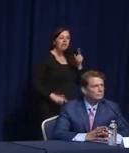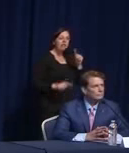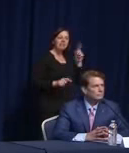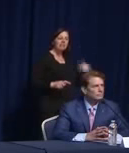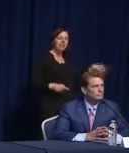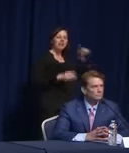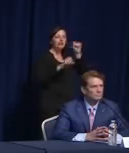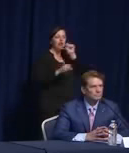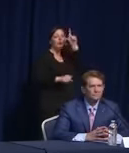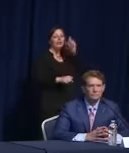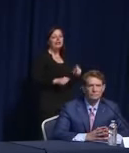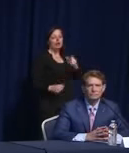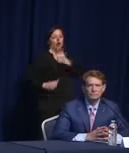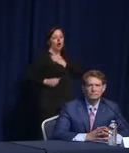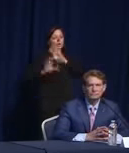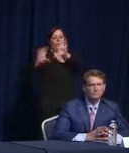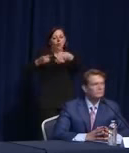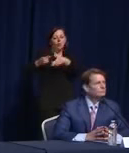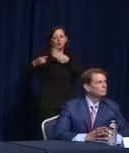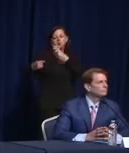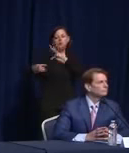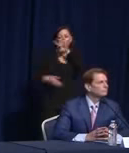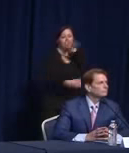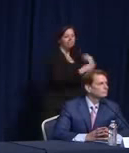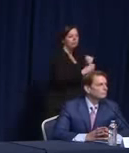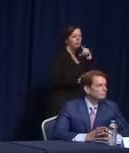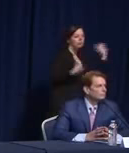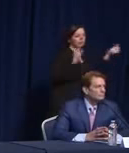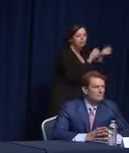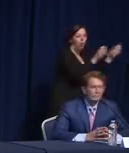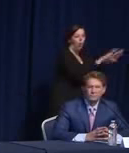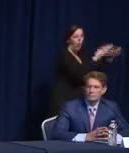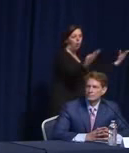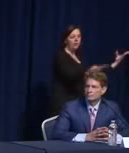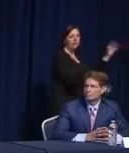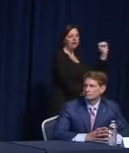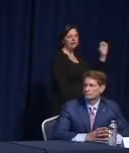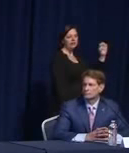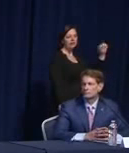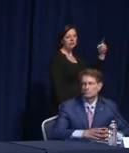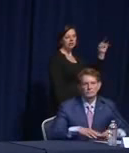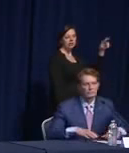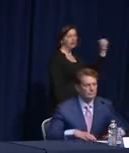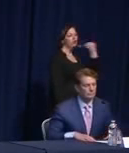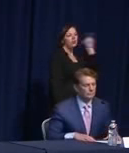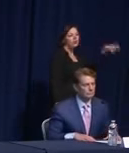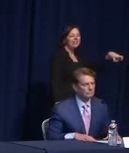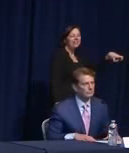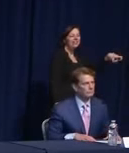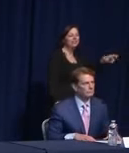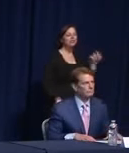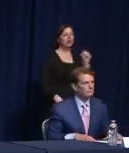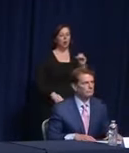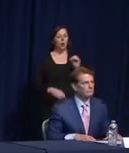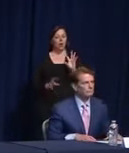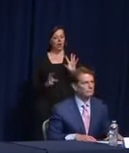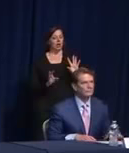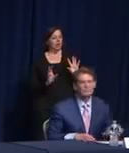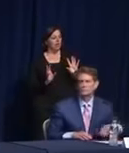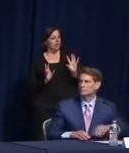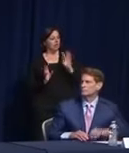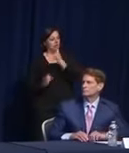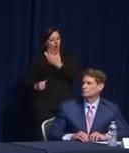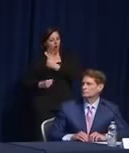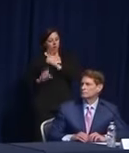an important point. So we have a meeting this afternoon in person at the Rock with the Army Corps. That will be focused on other